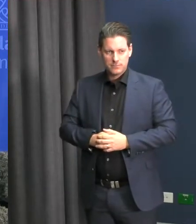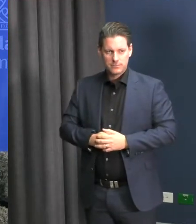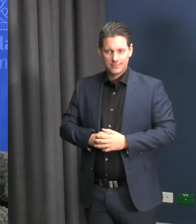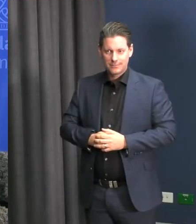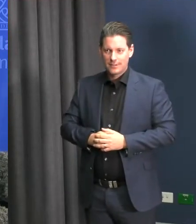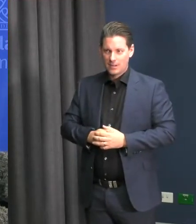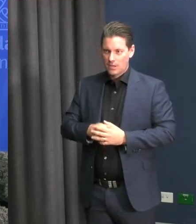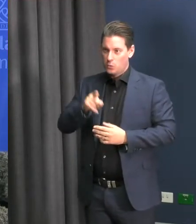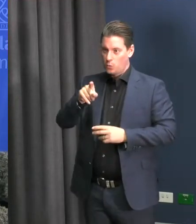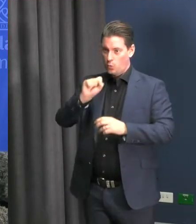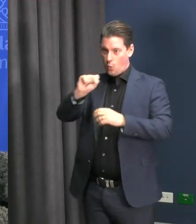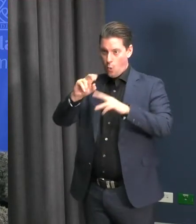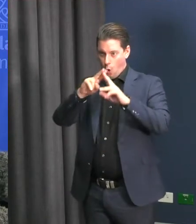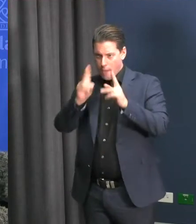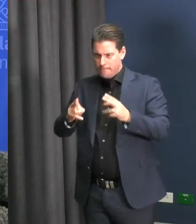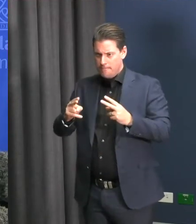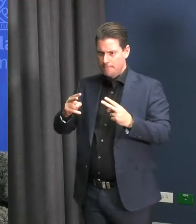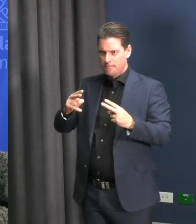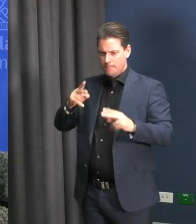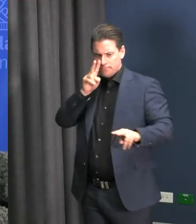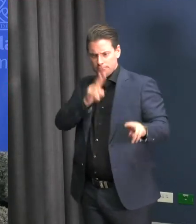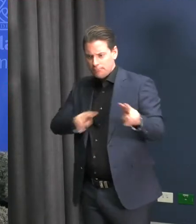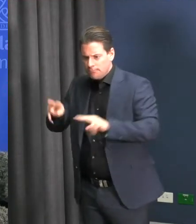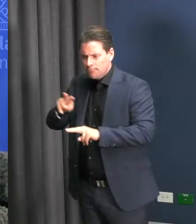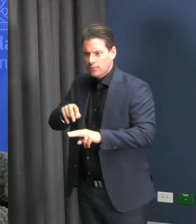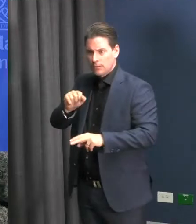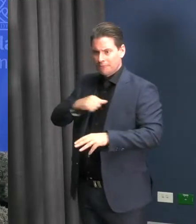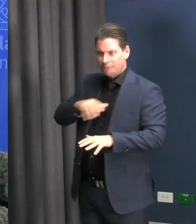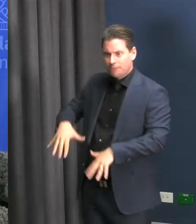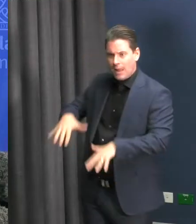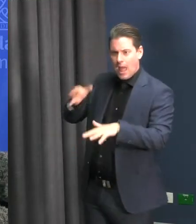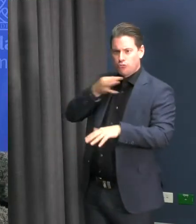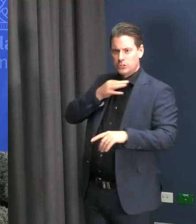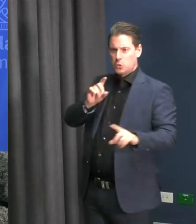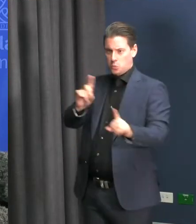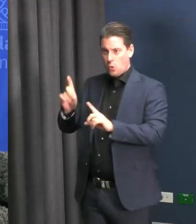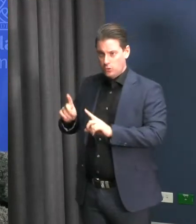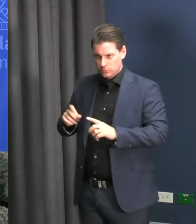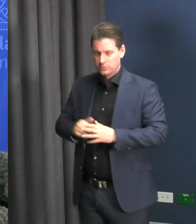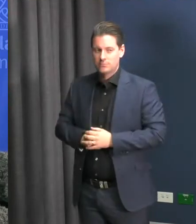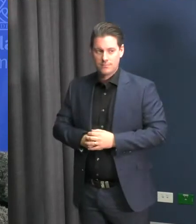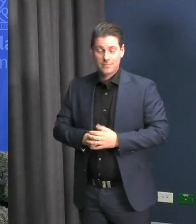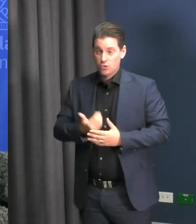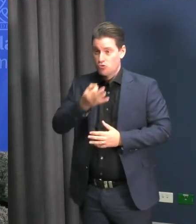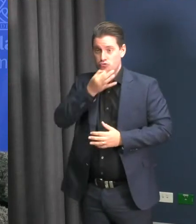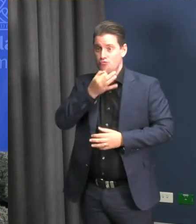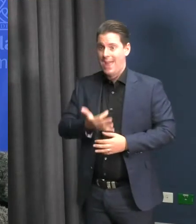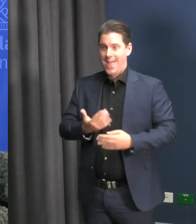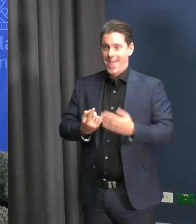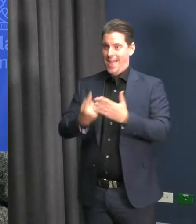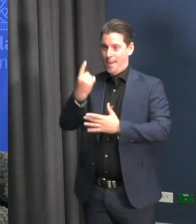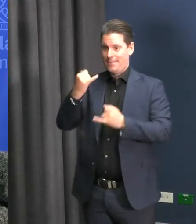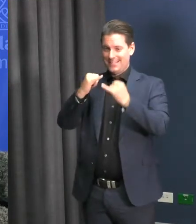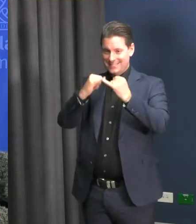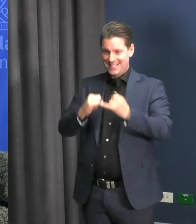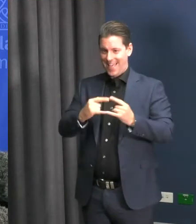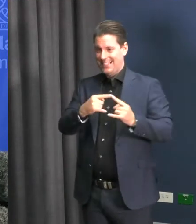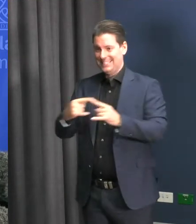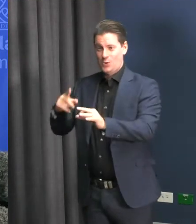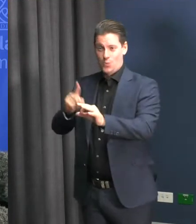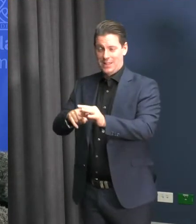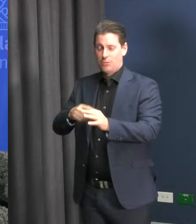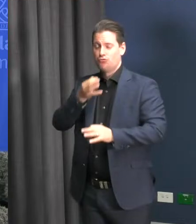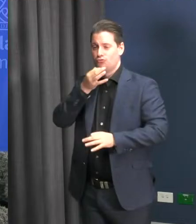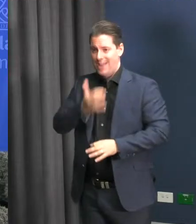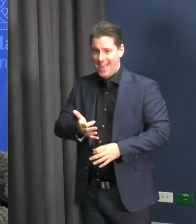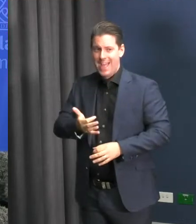Queenslander plays their role. This is a very rare event for South East Queensland, I acknowledge that, but I'm asking